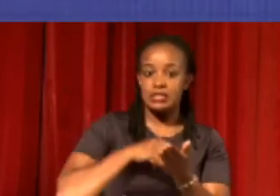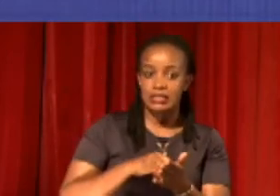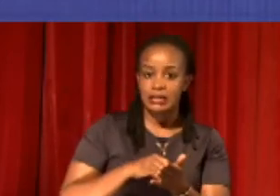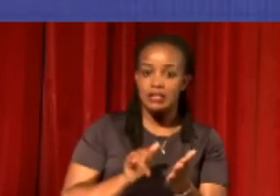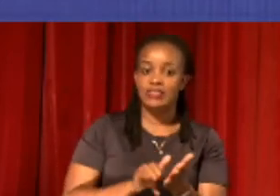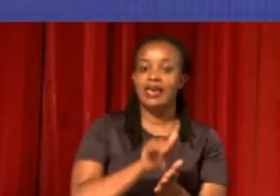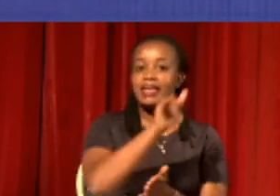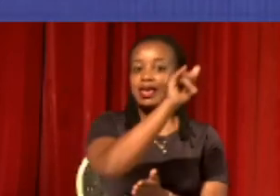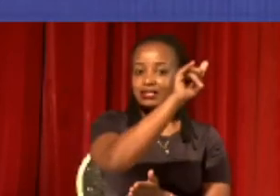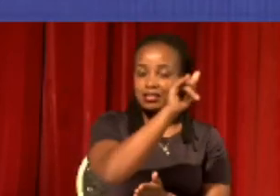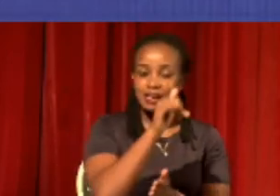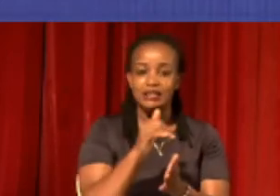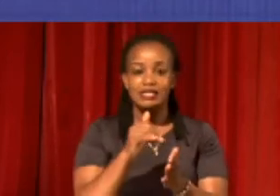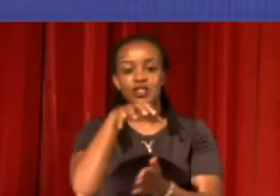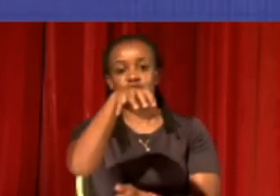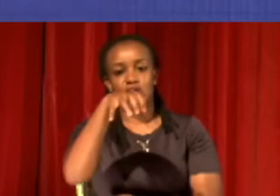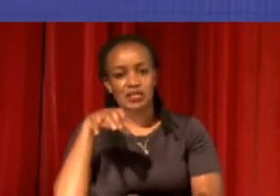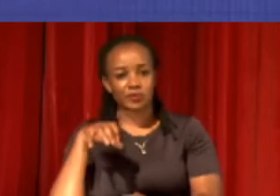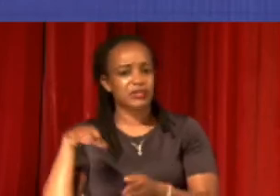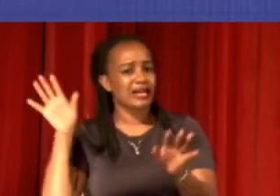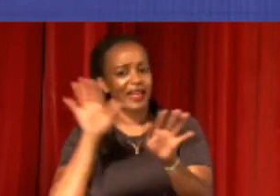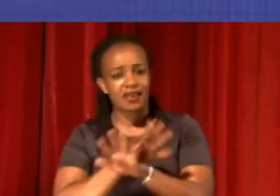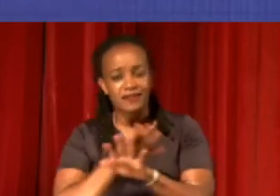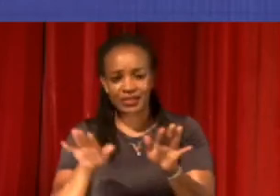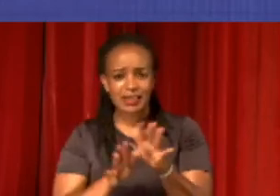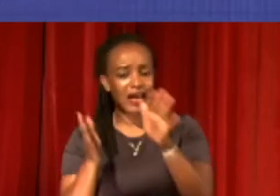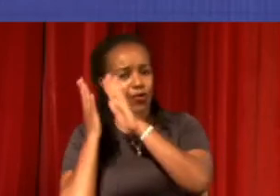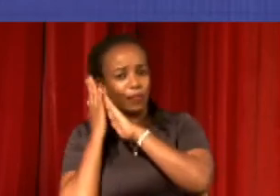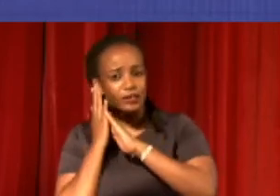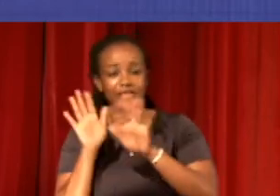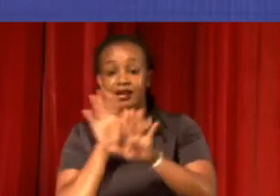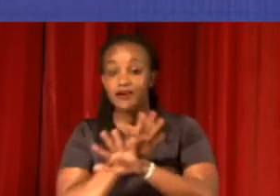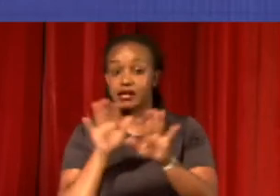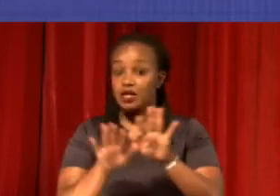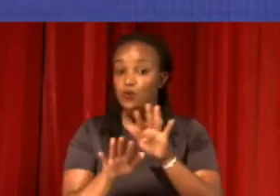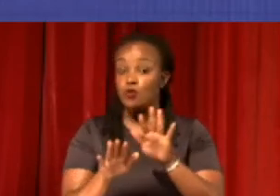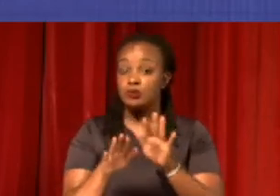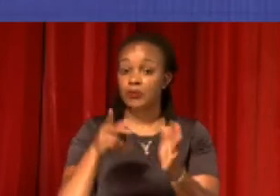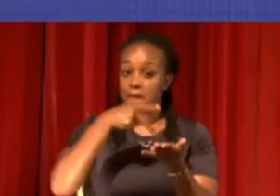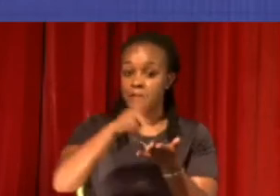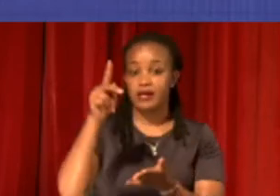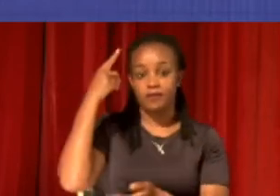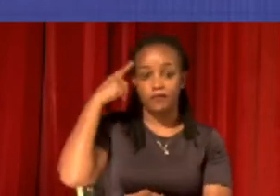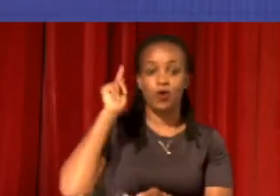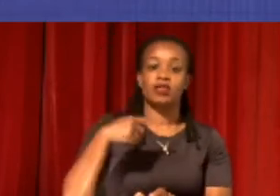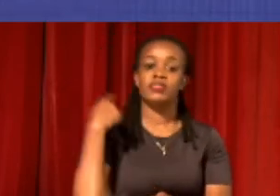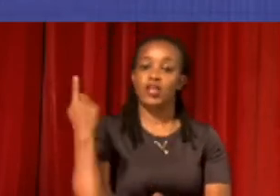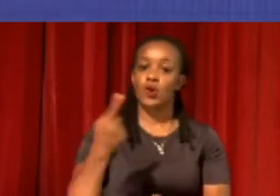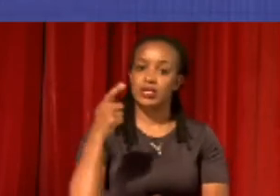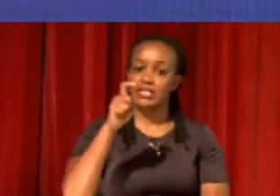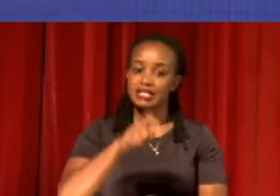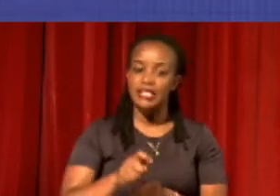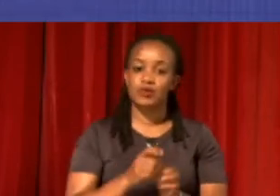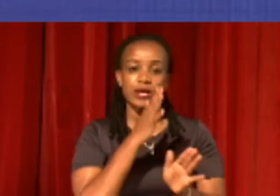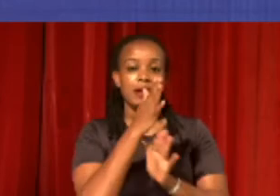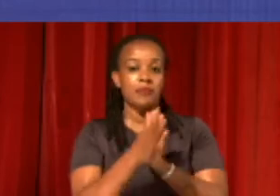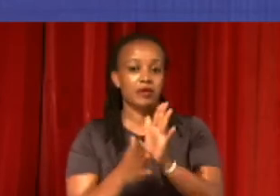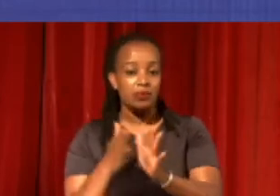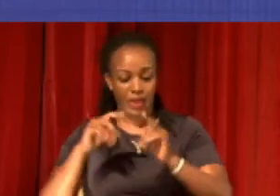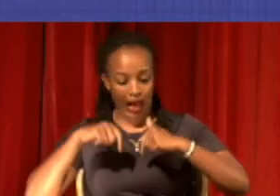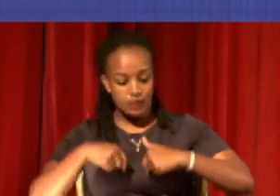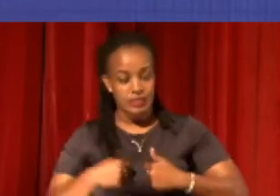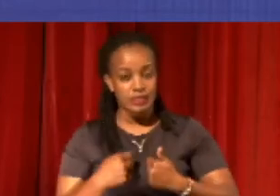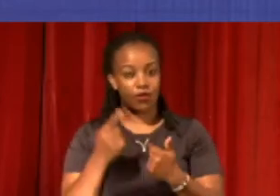their accommodation, their transport, everything taken care of. And all they needed to do is just to prepare themselves for it. The